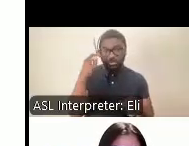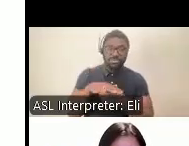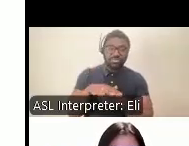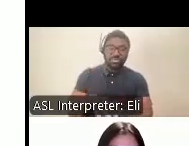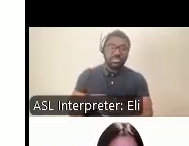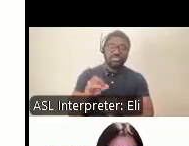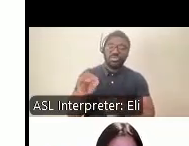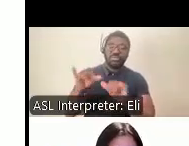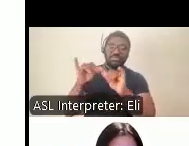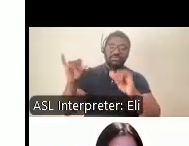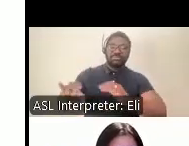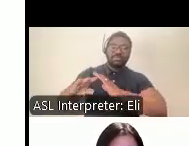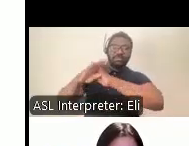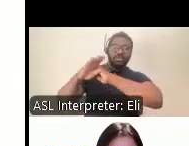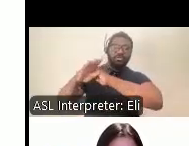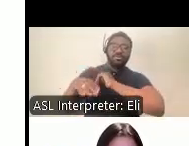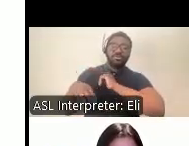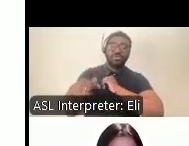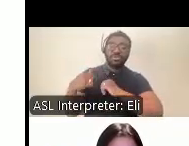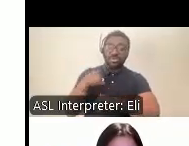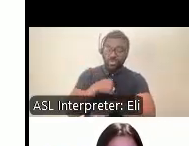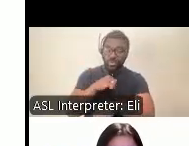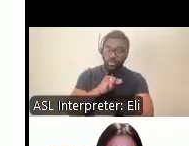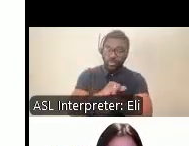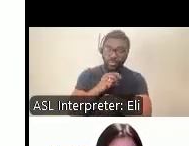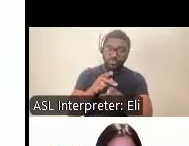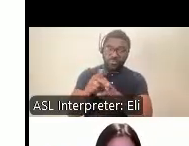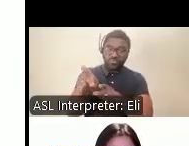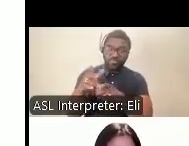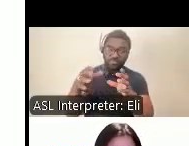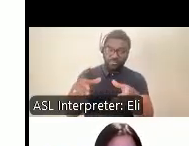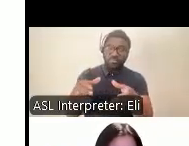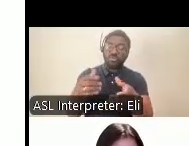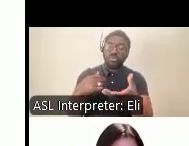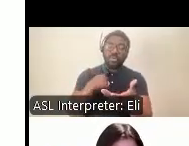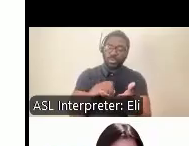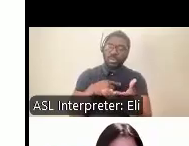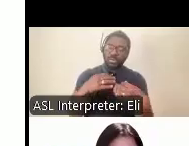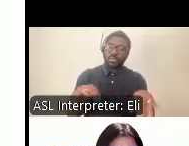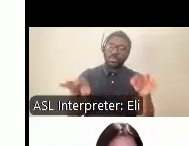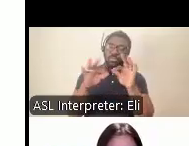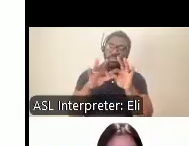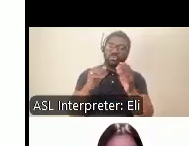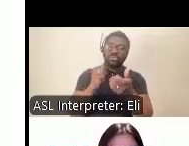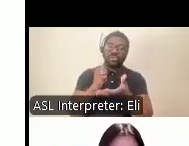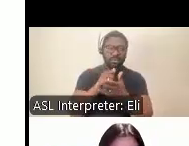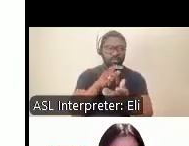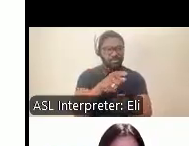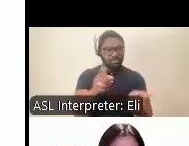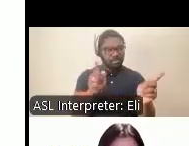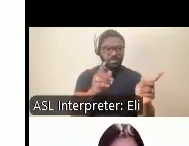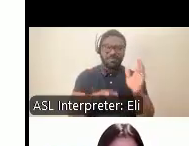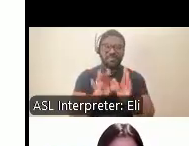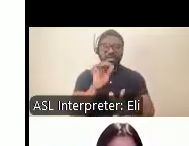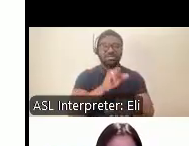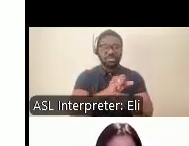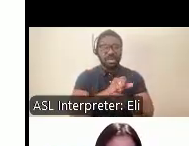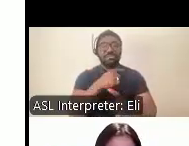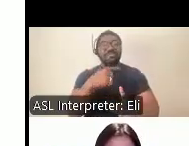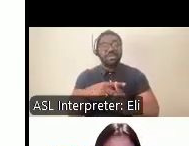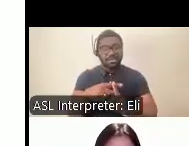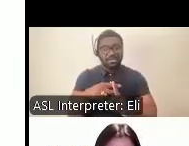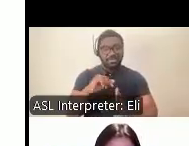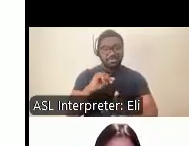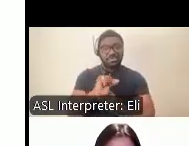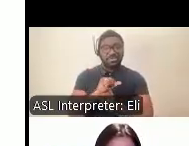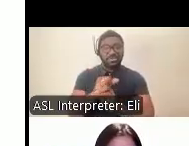as workforce professionals, we play a vital role, not just in helping people find careers, but by creating an environment where people